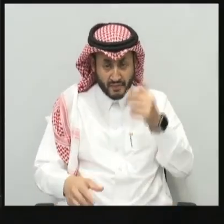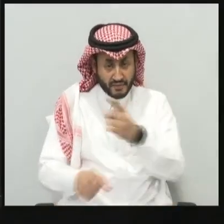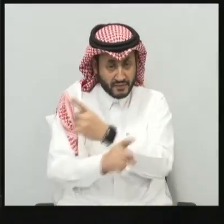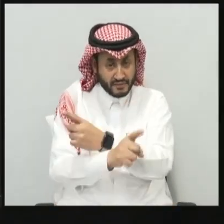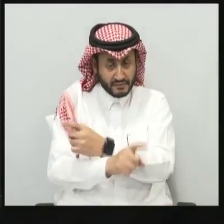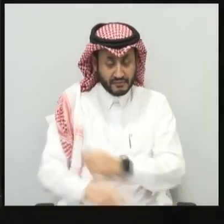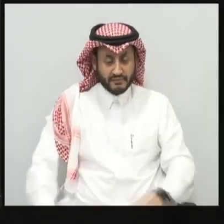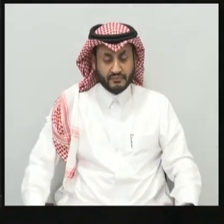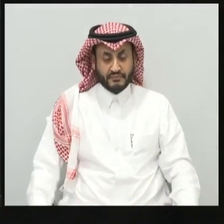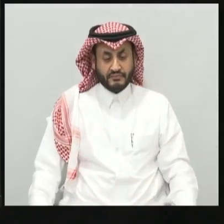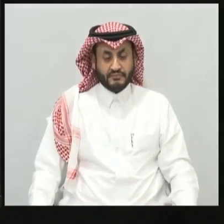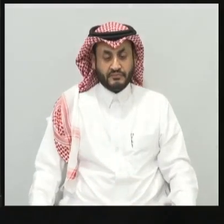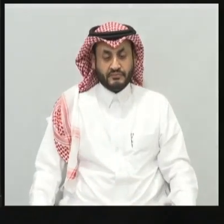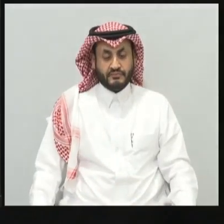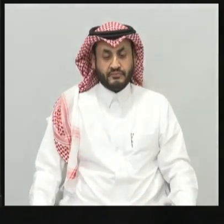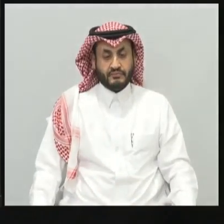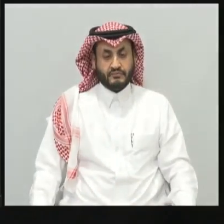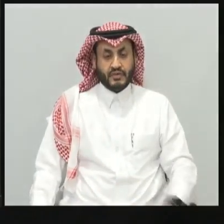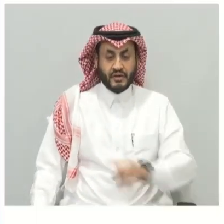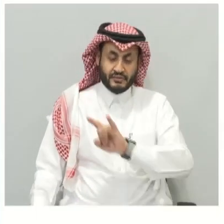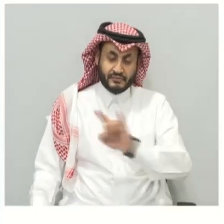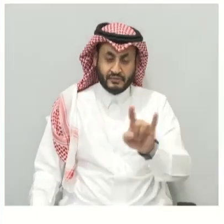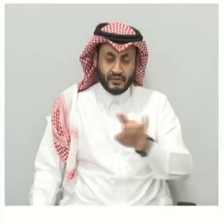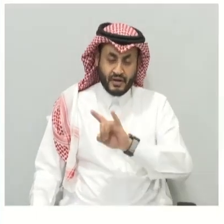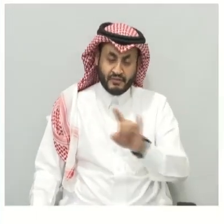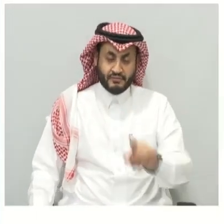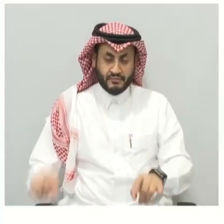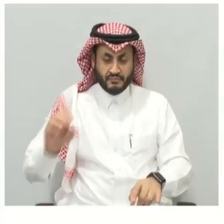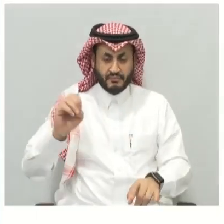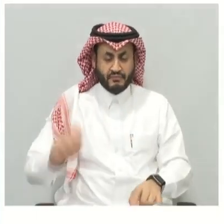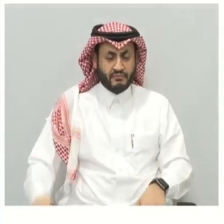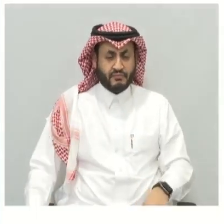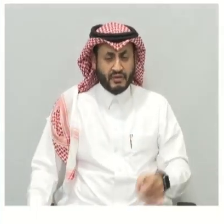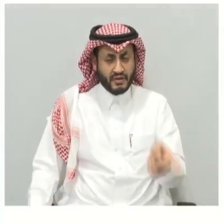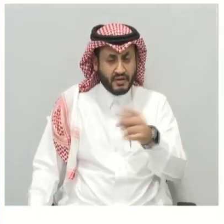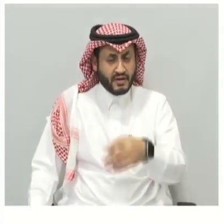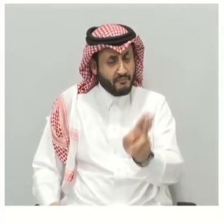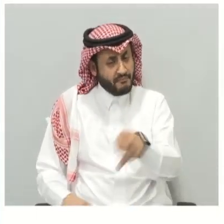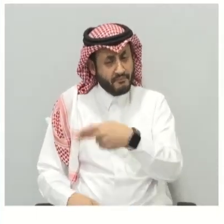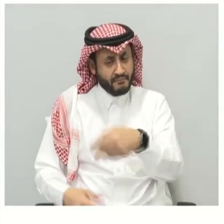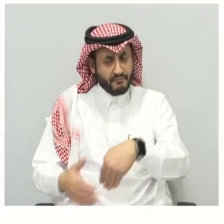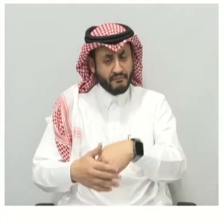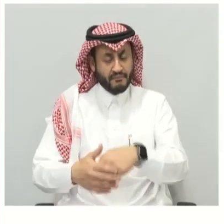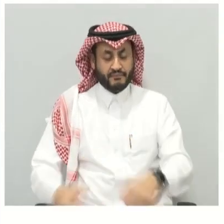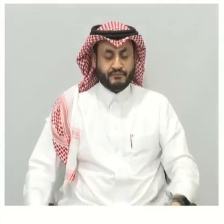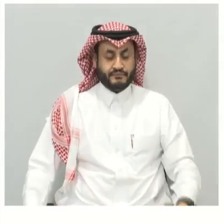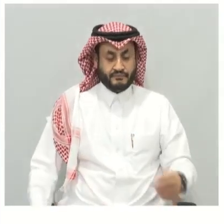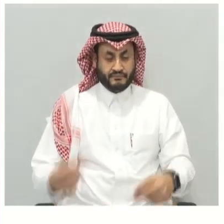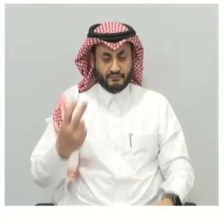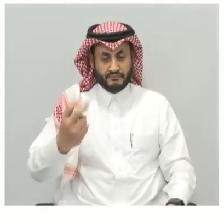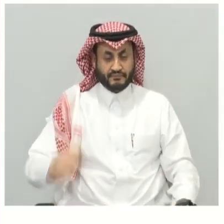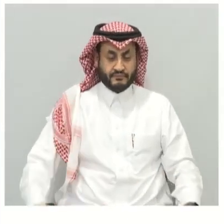be a teacher? Very good. The answer is no. Majid wants to be a tennis player. And number